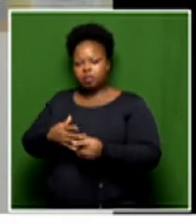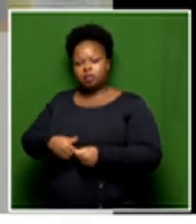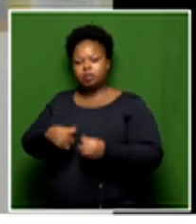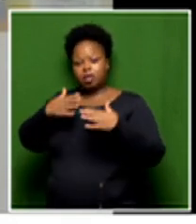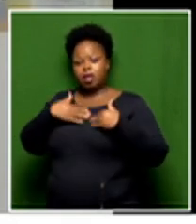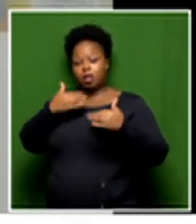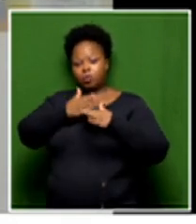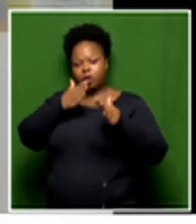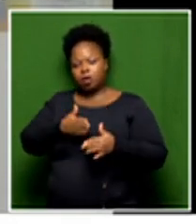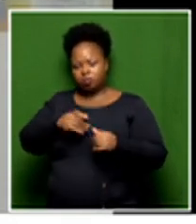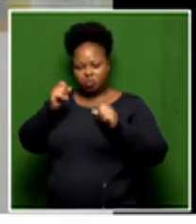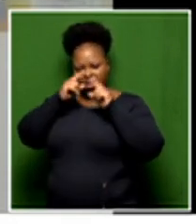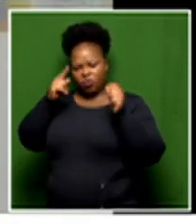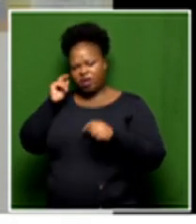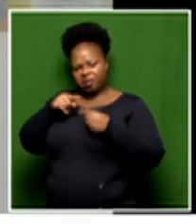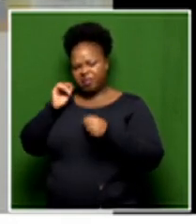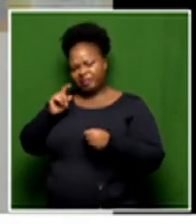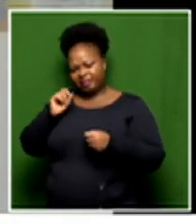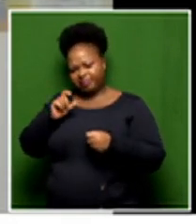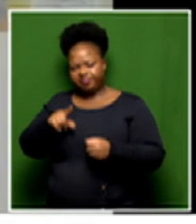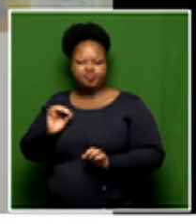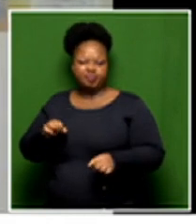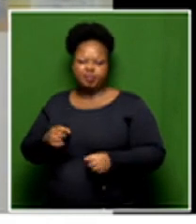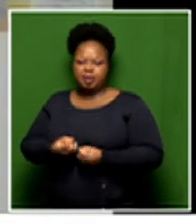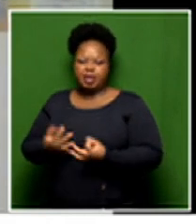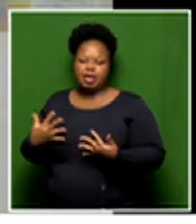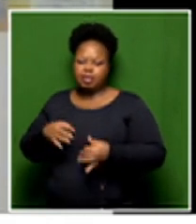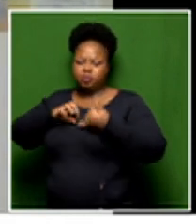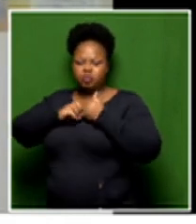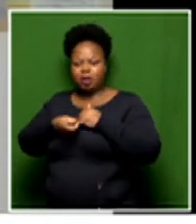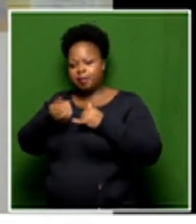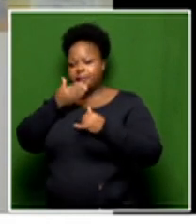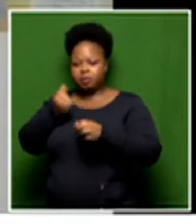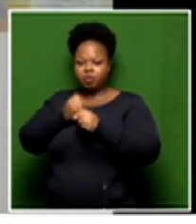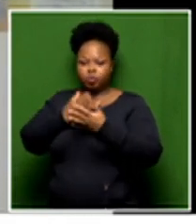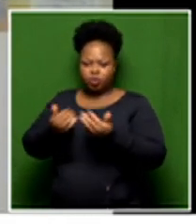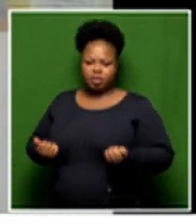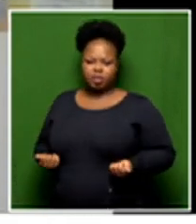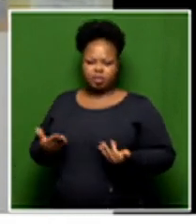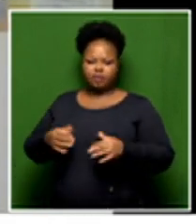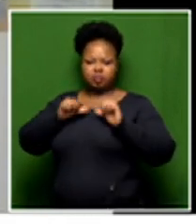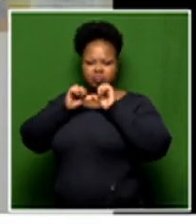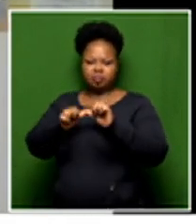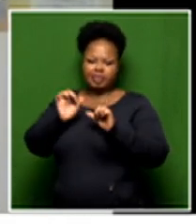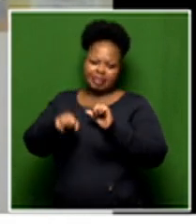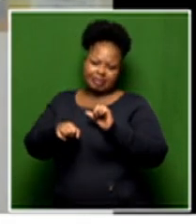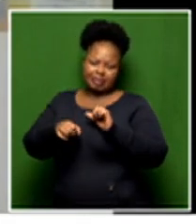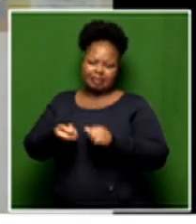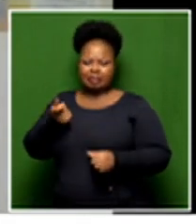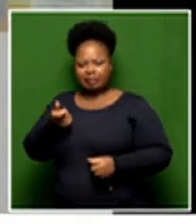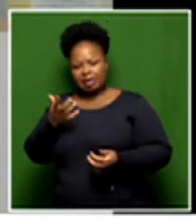workers, have been pretty much aware of this. And many have strived to make sure that services continue. Yes, there have